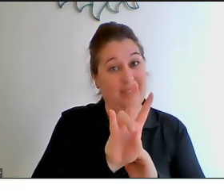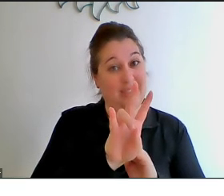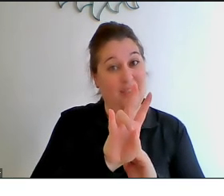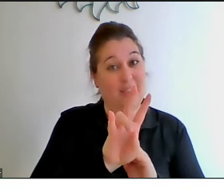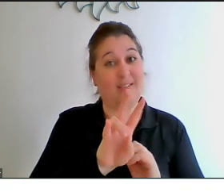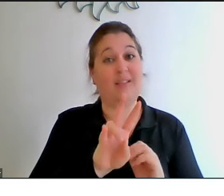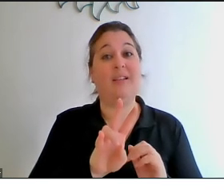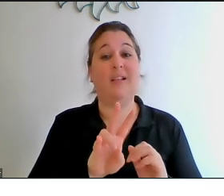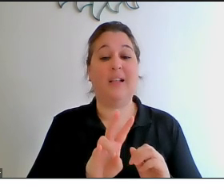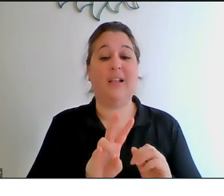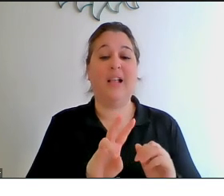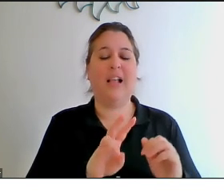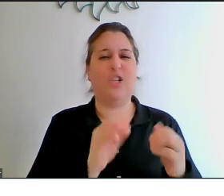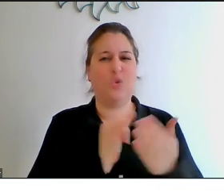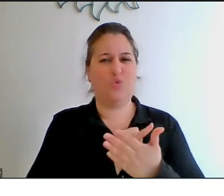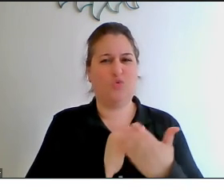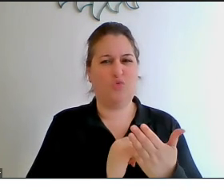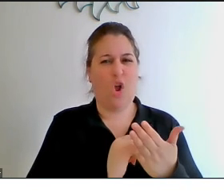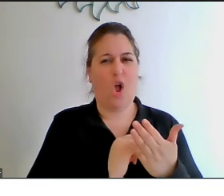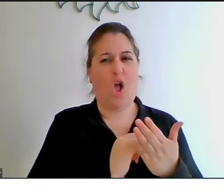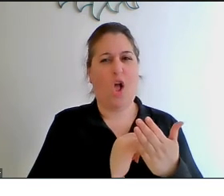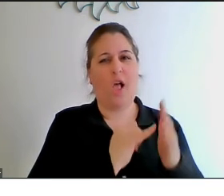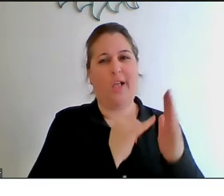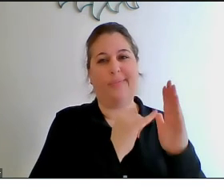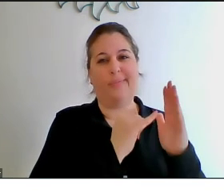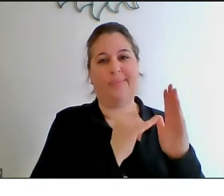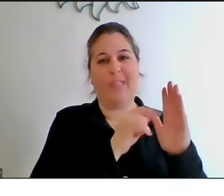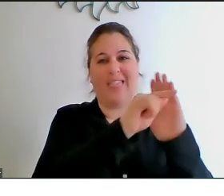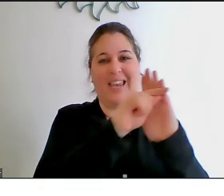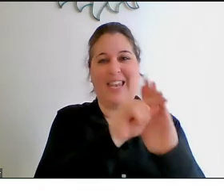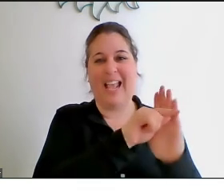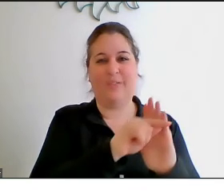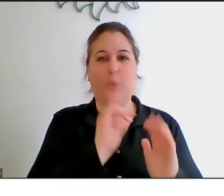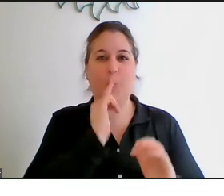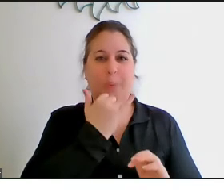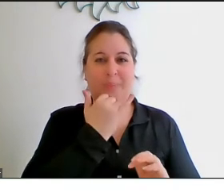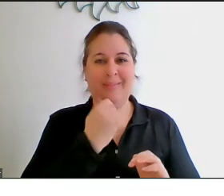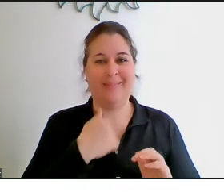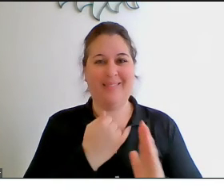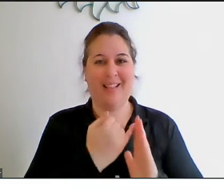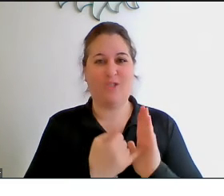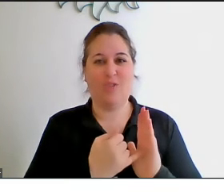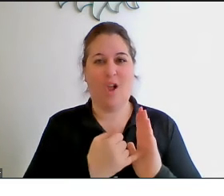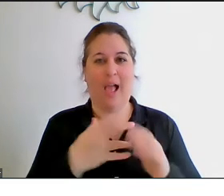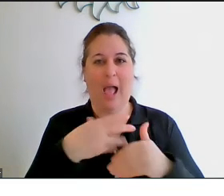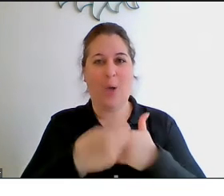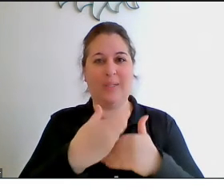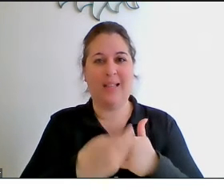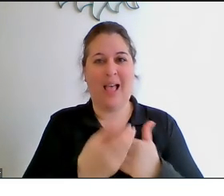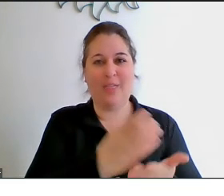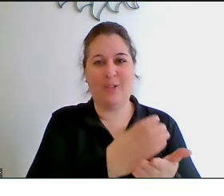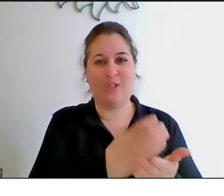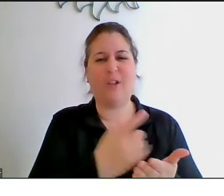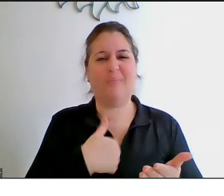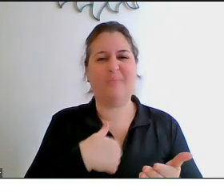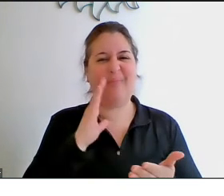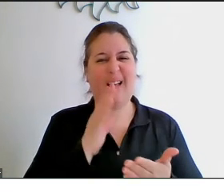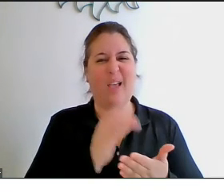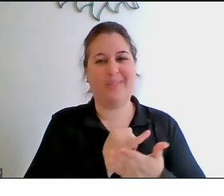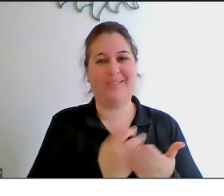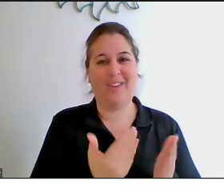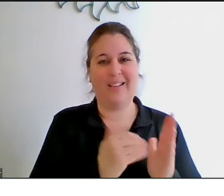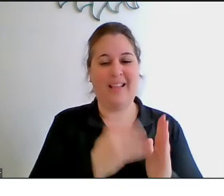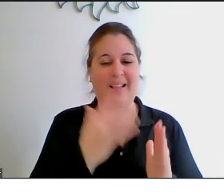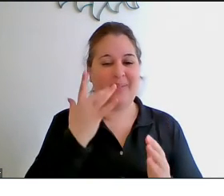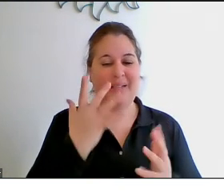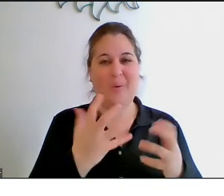4, 5, 6, 7. I went out of the jar a little, but that's okay. But let me just rewrite it just because I have the jar there.